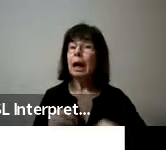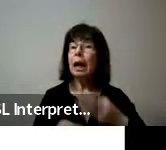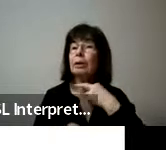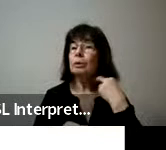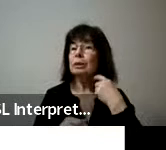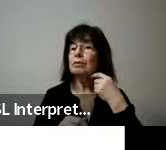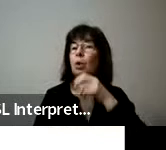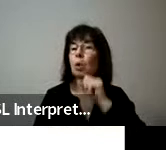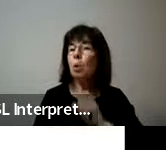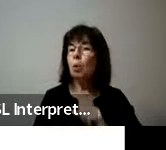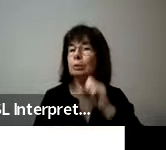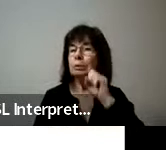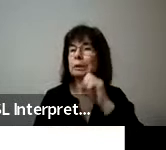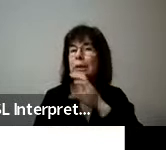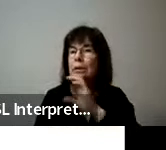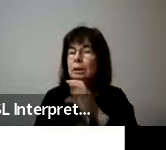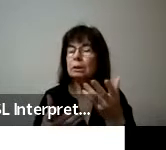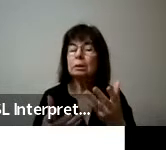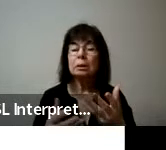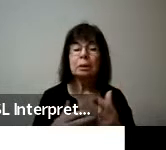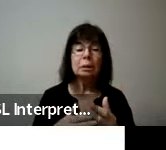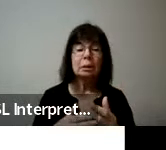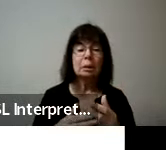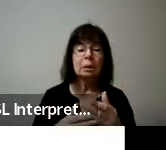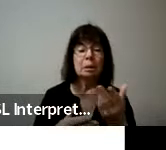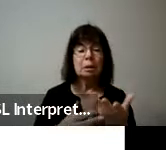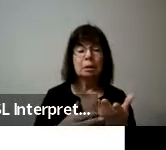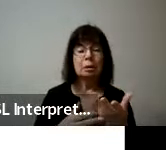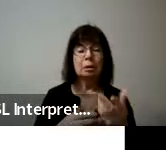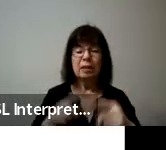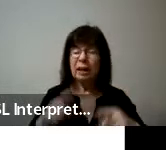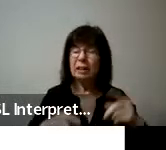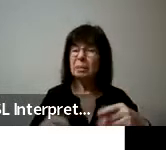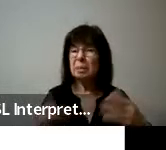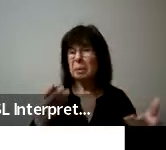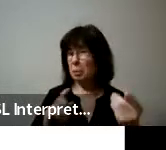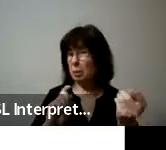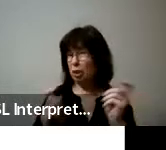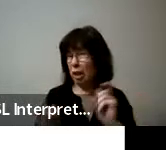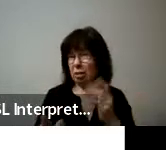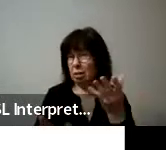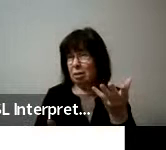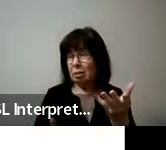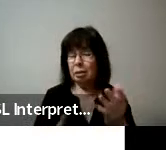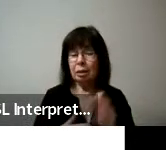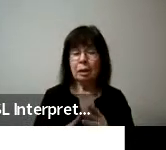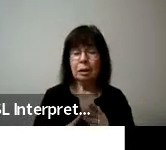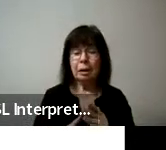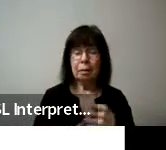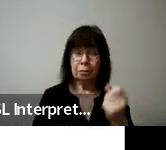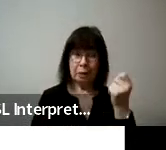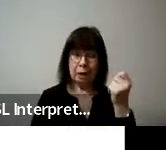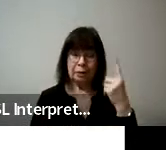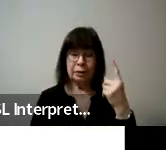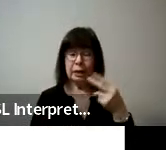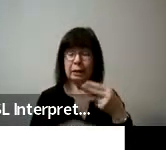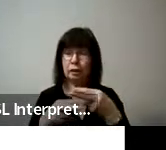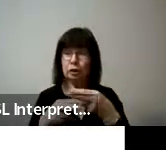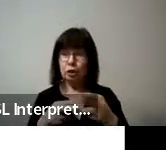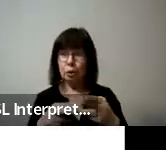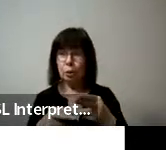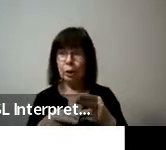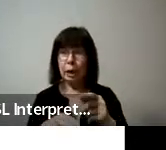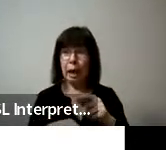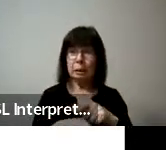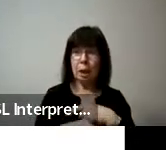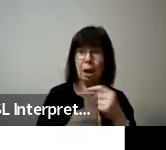may change the calculus. Our understanding of the short and the long-term impacts